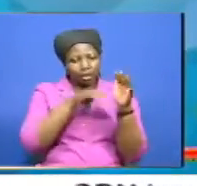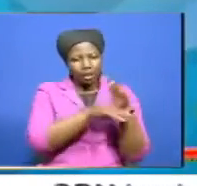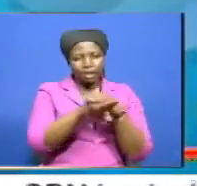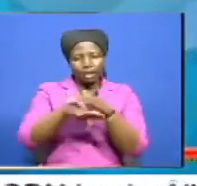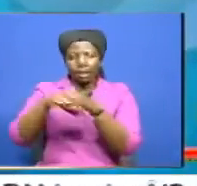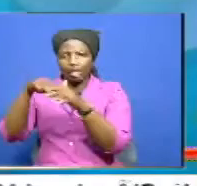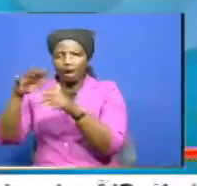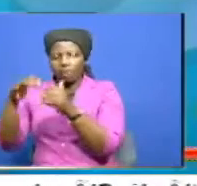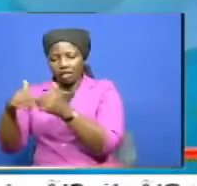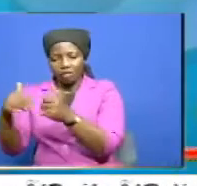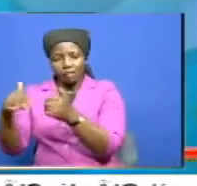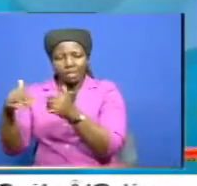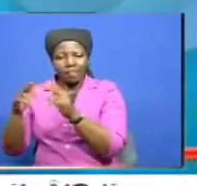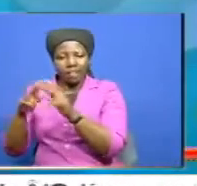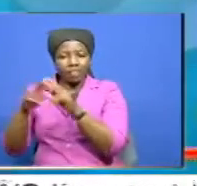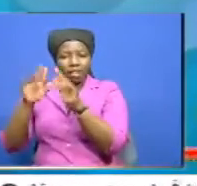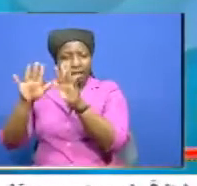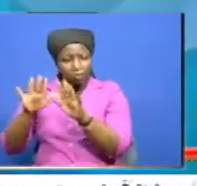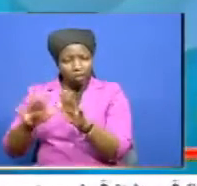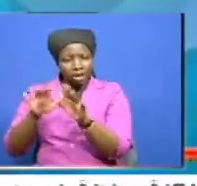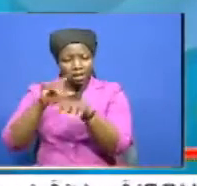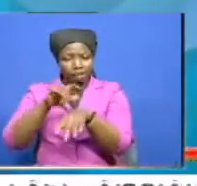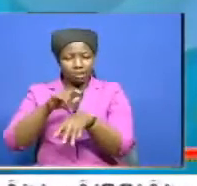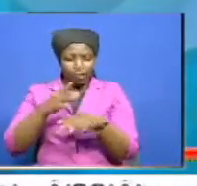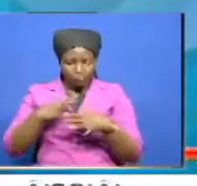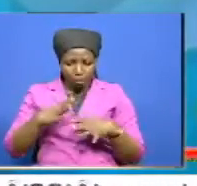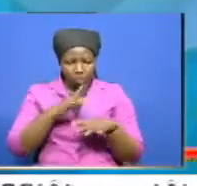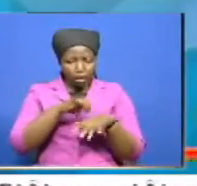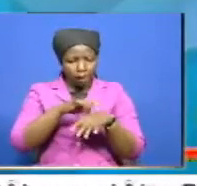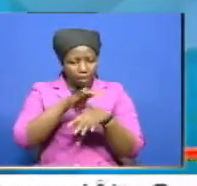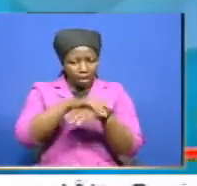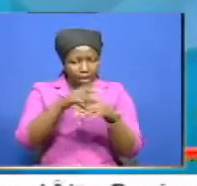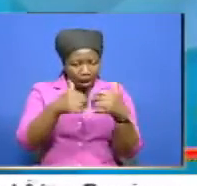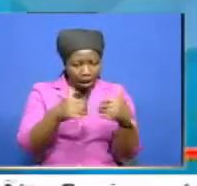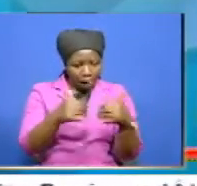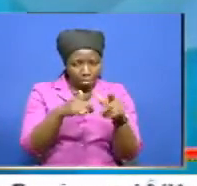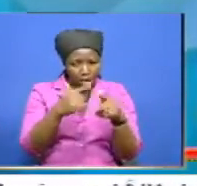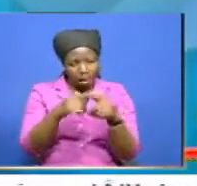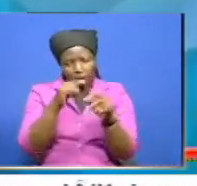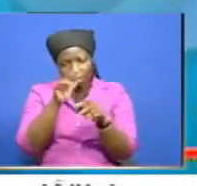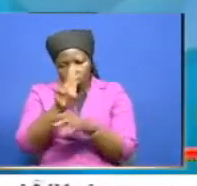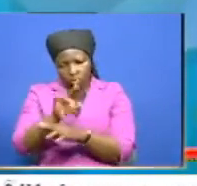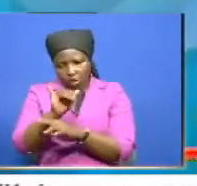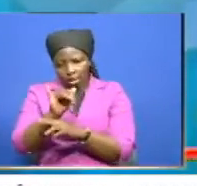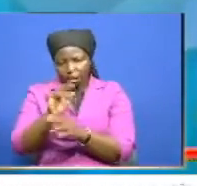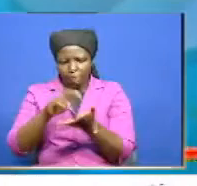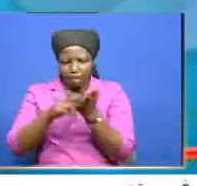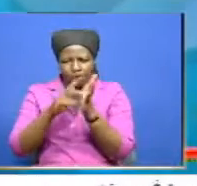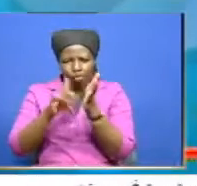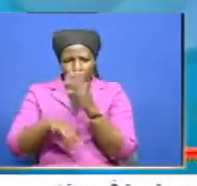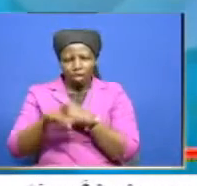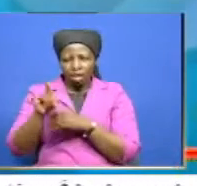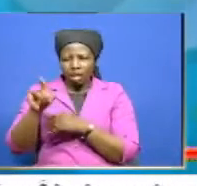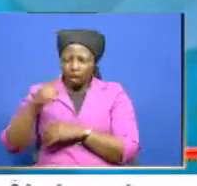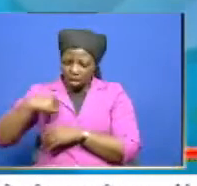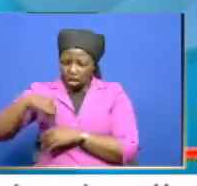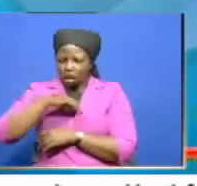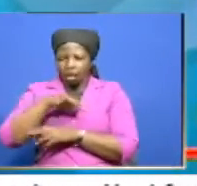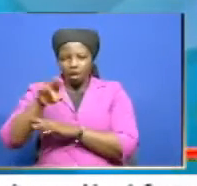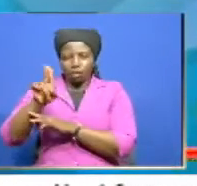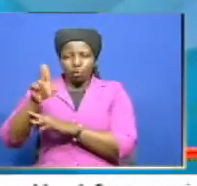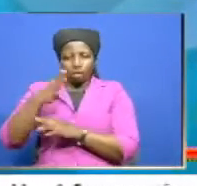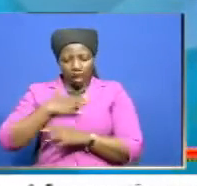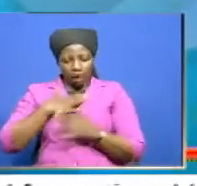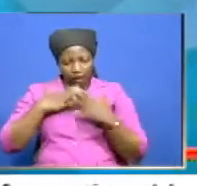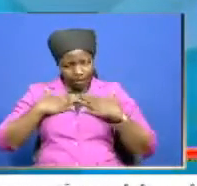got people who, when they got the gap, you know, they went as fast as possible. For what that meant is that we're using our physicality and our speed to get